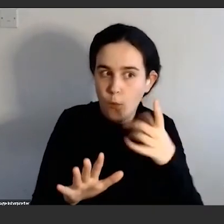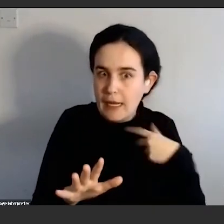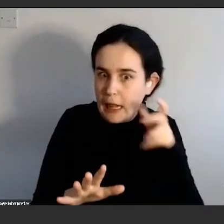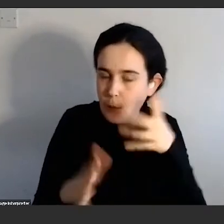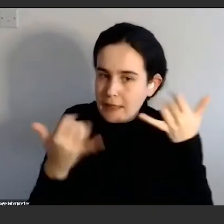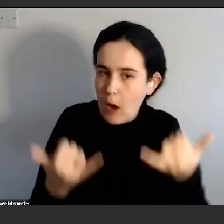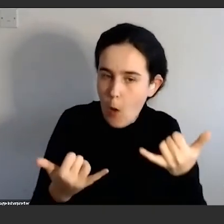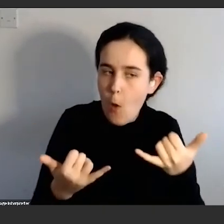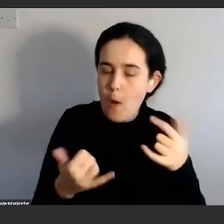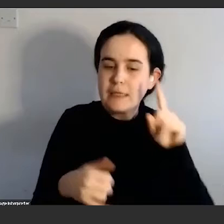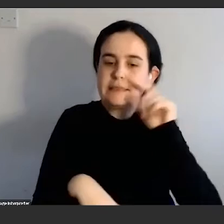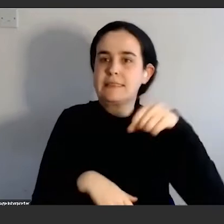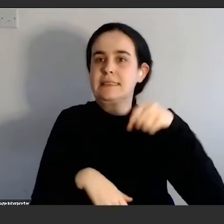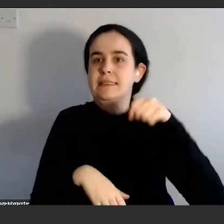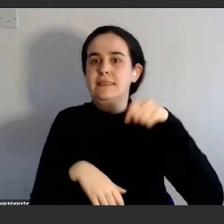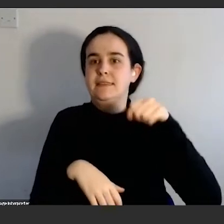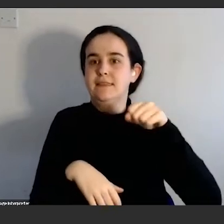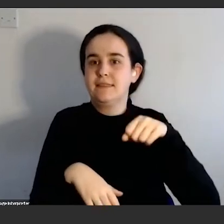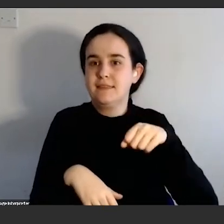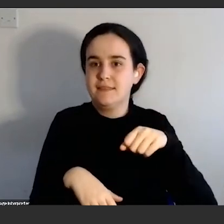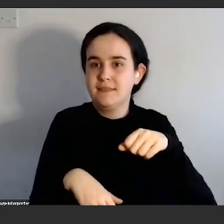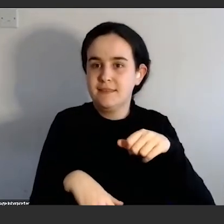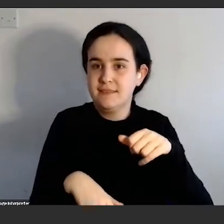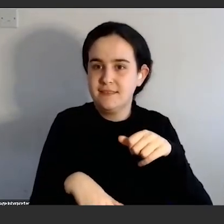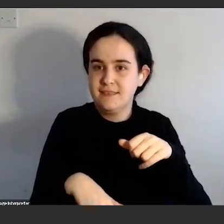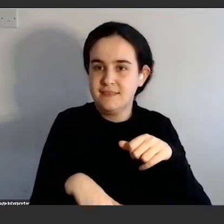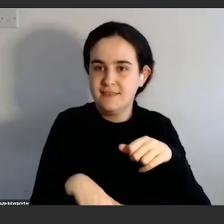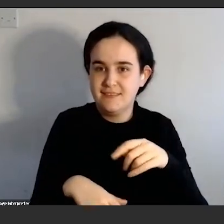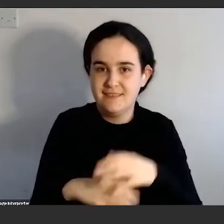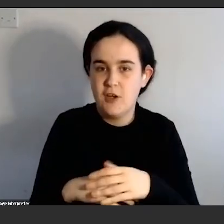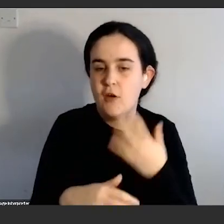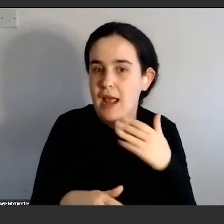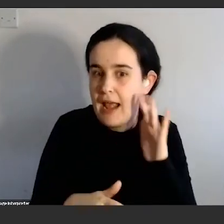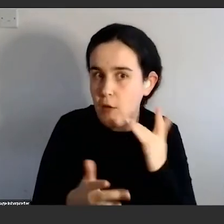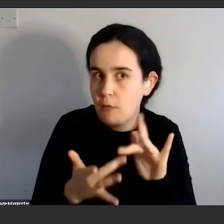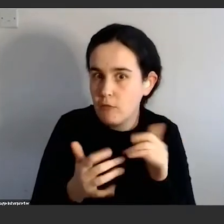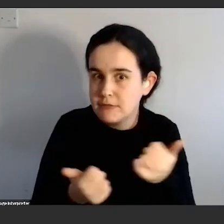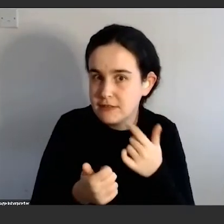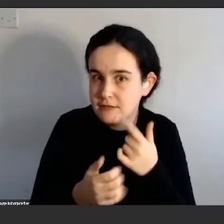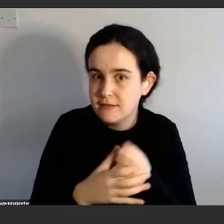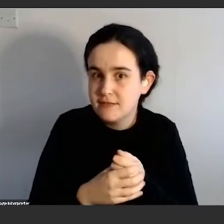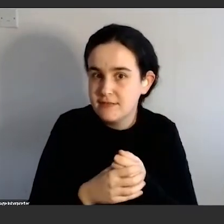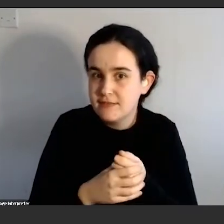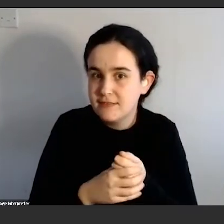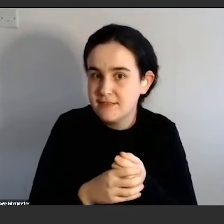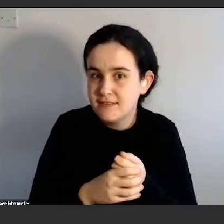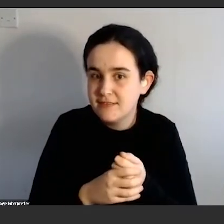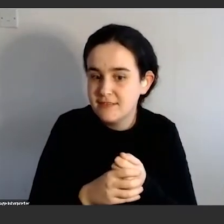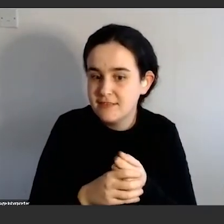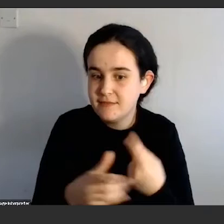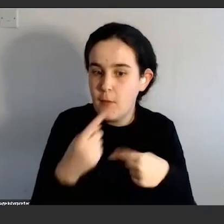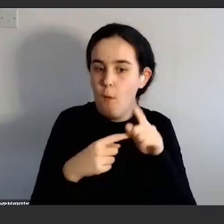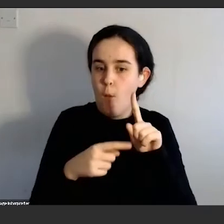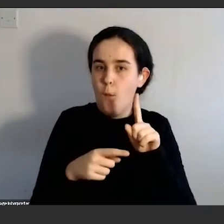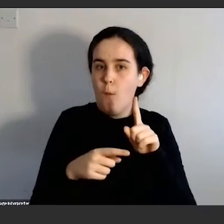right. So, Ashura, here's what I want you to do for us, because we're wrapping up here. Can you tell us, we've heard of these various